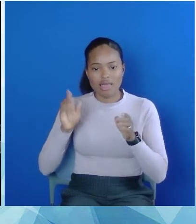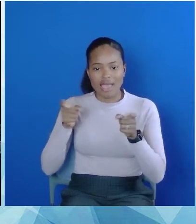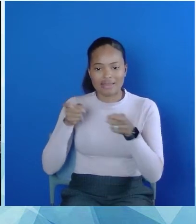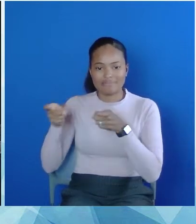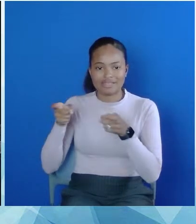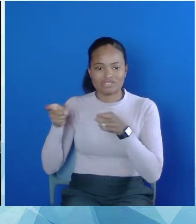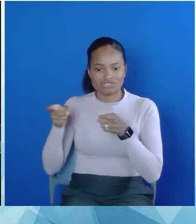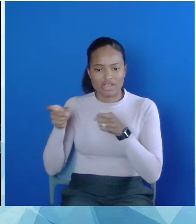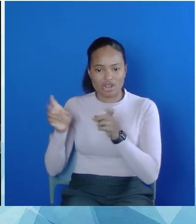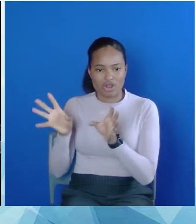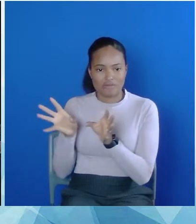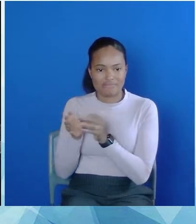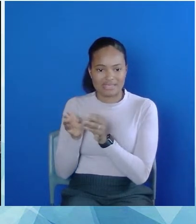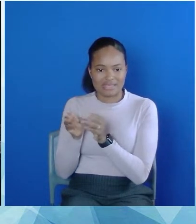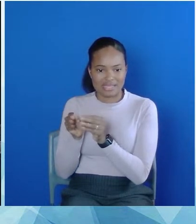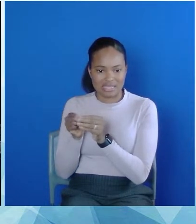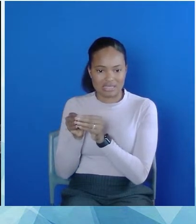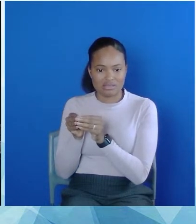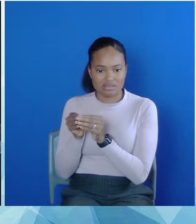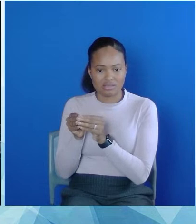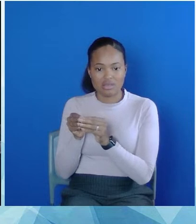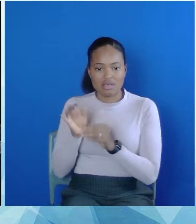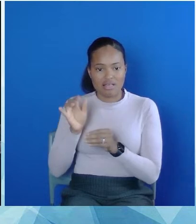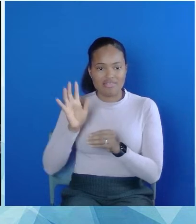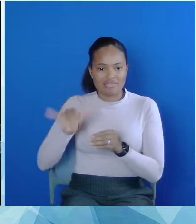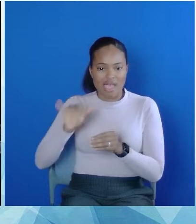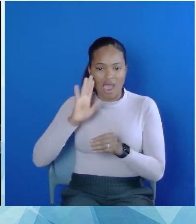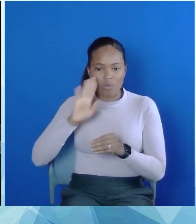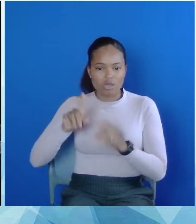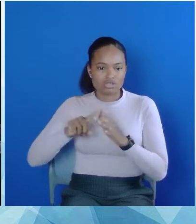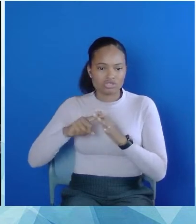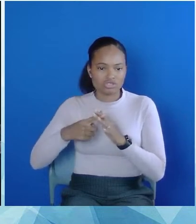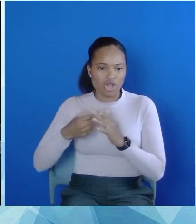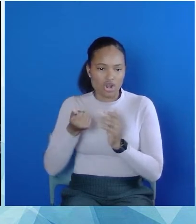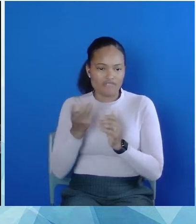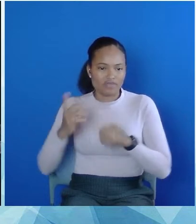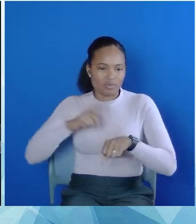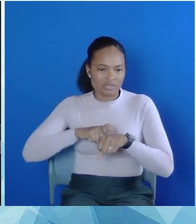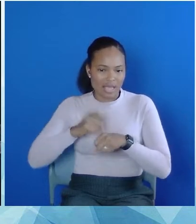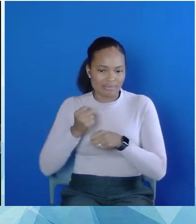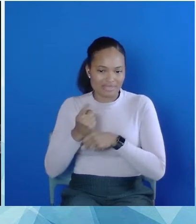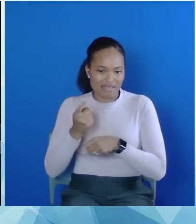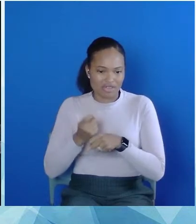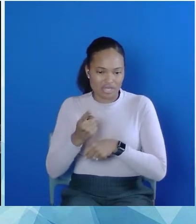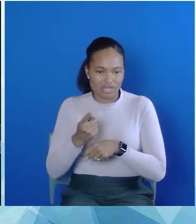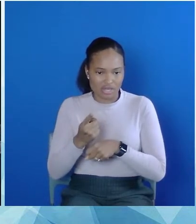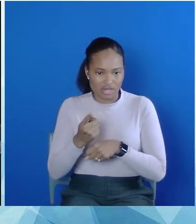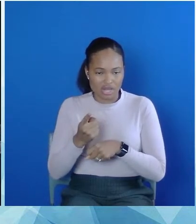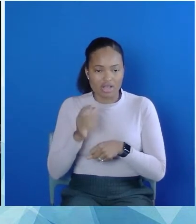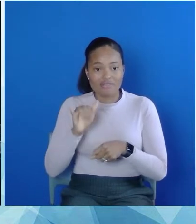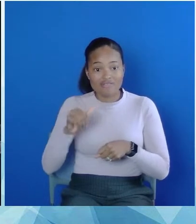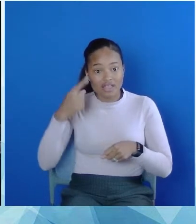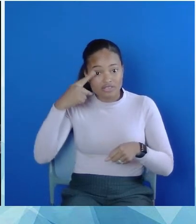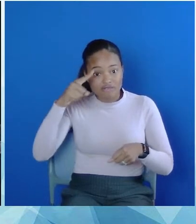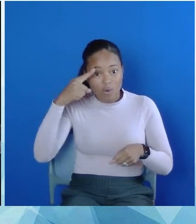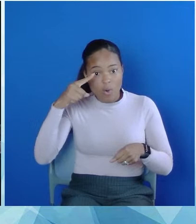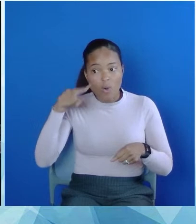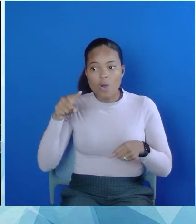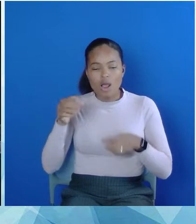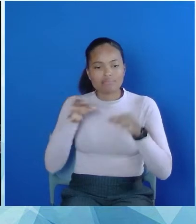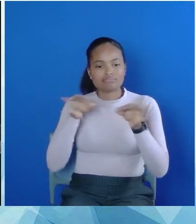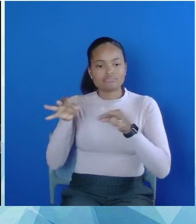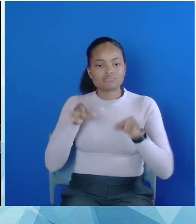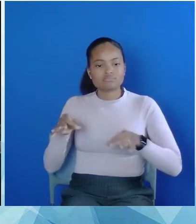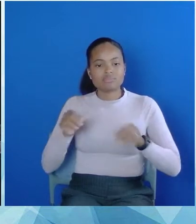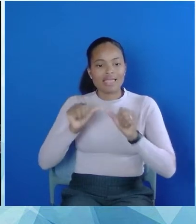year. This also serves to as a source to communicate what we're doing in the agency across the board.